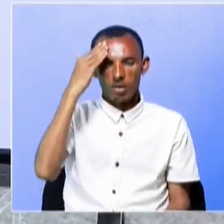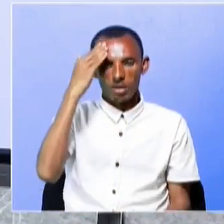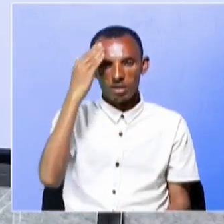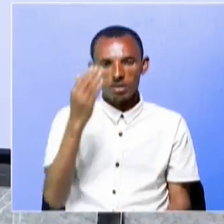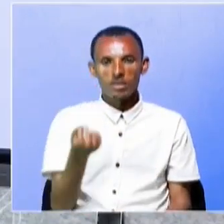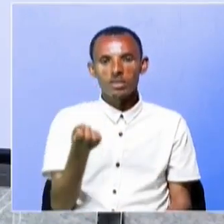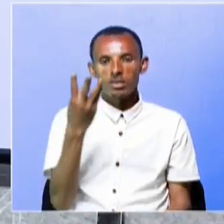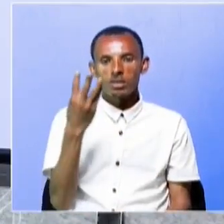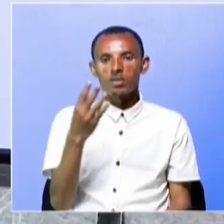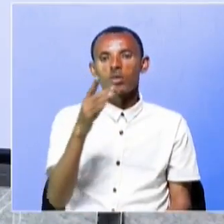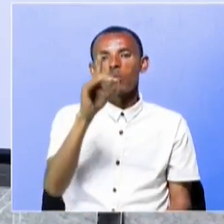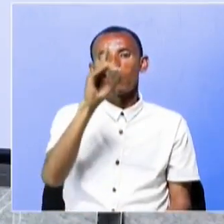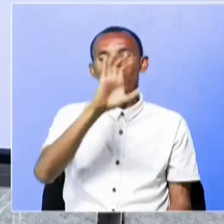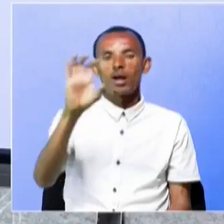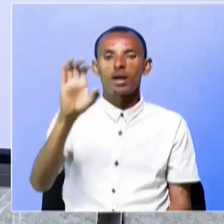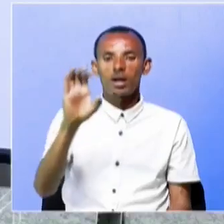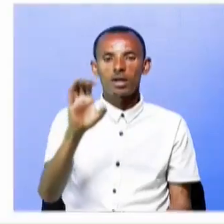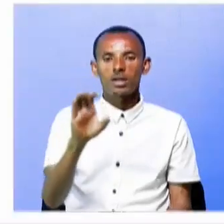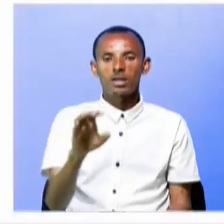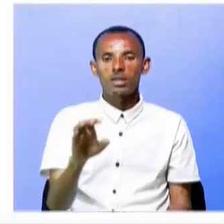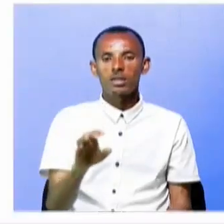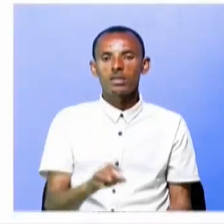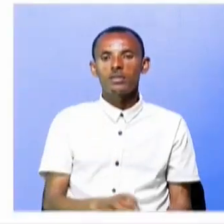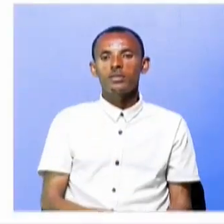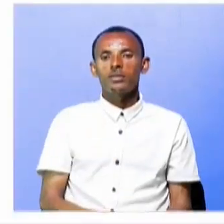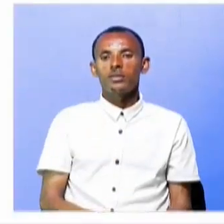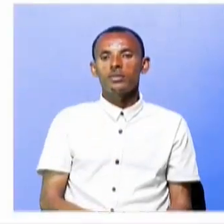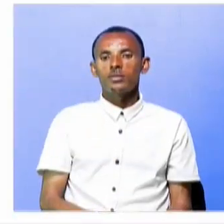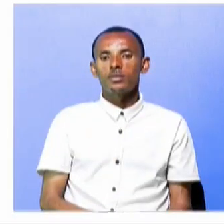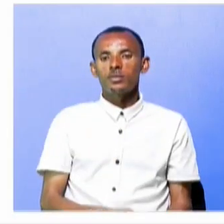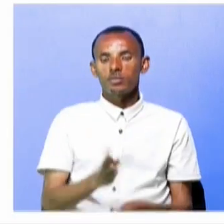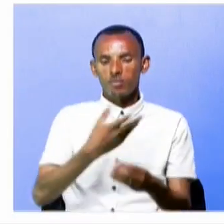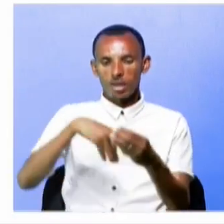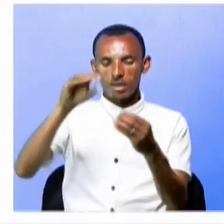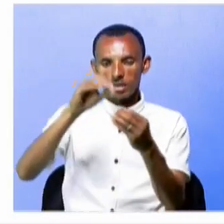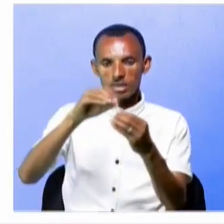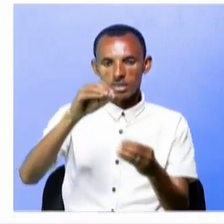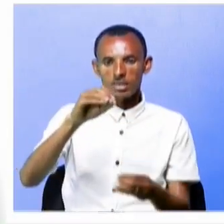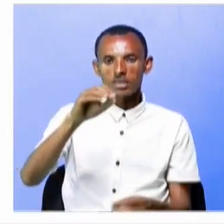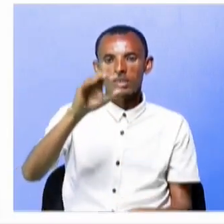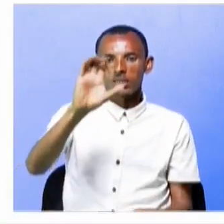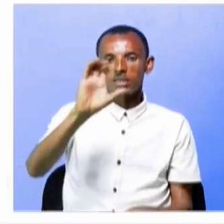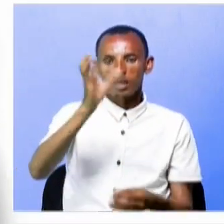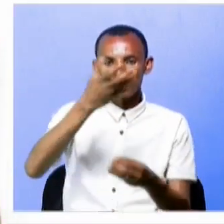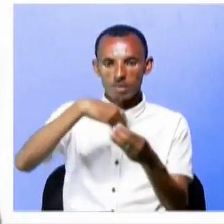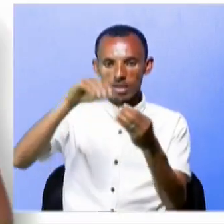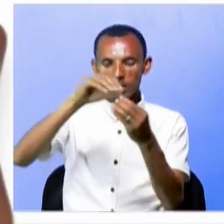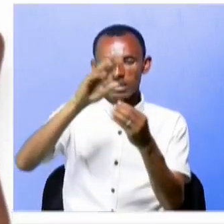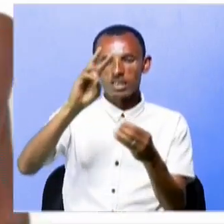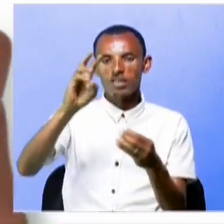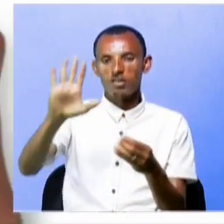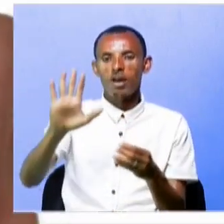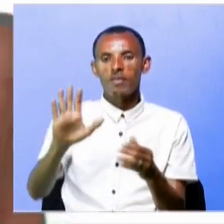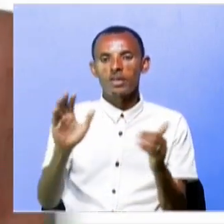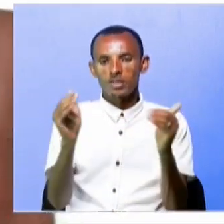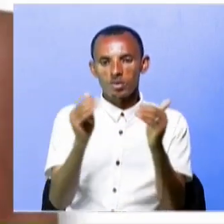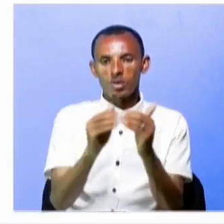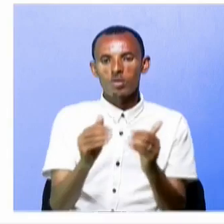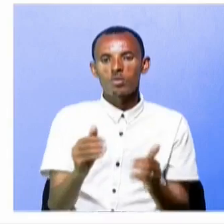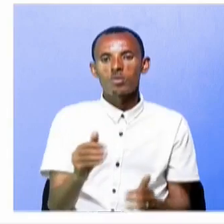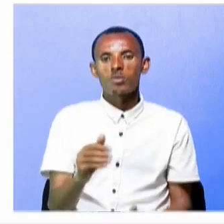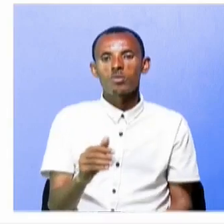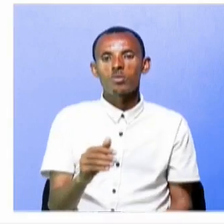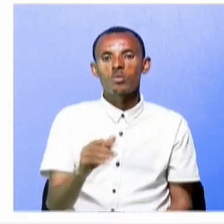B is 100, so 100 degree plus C plus 65 degree is equal